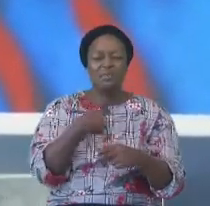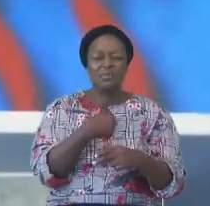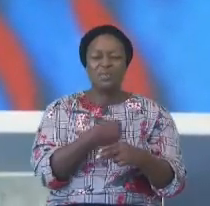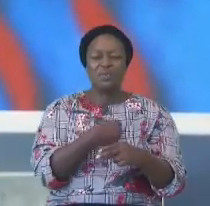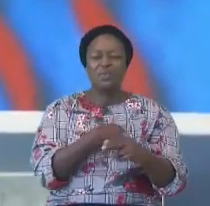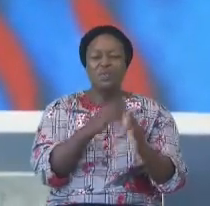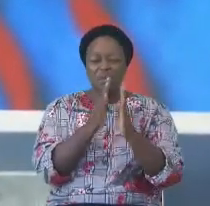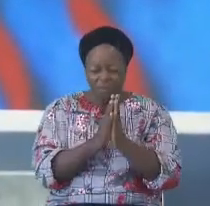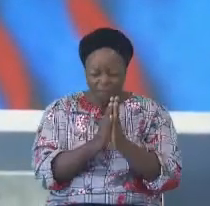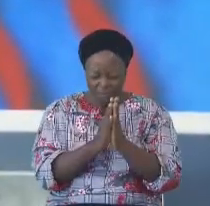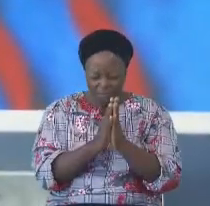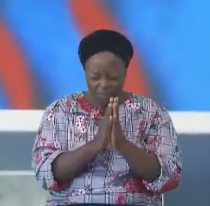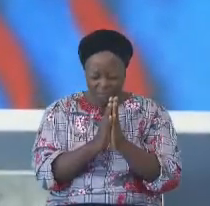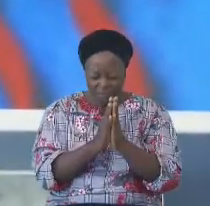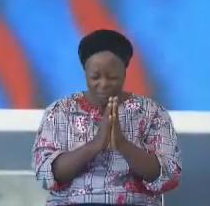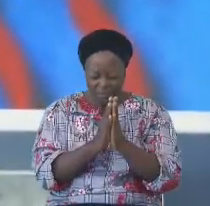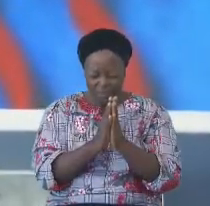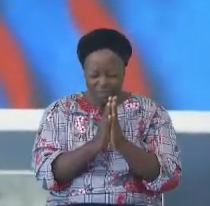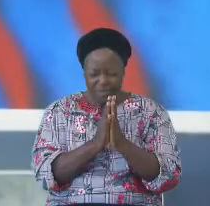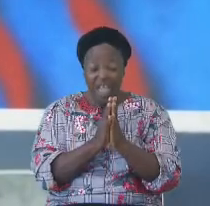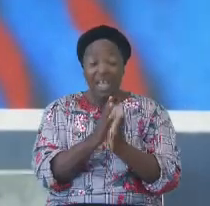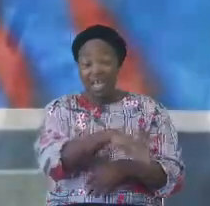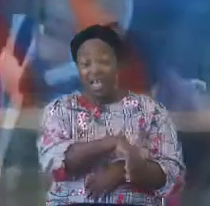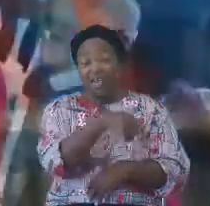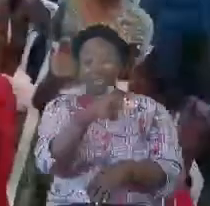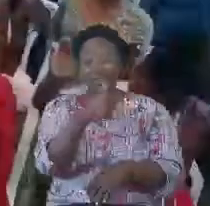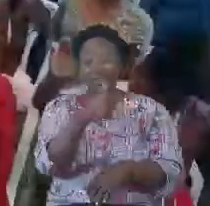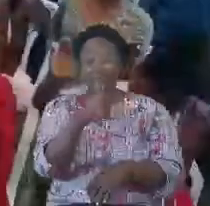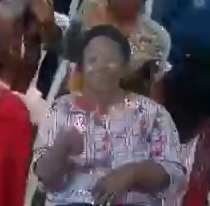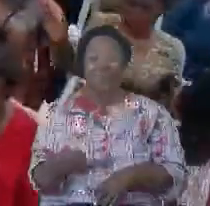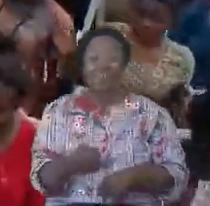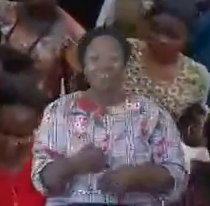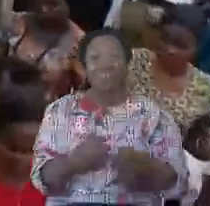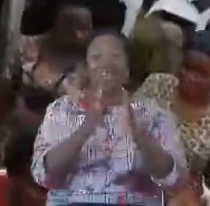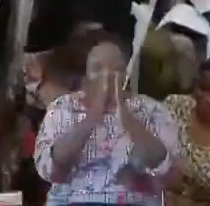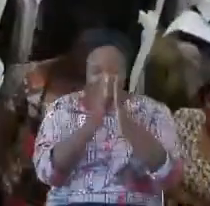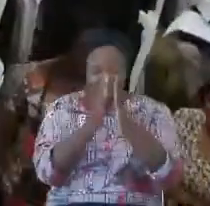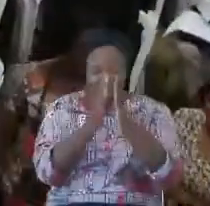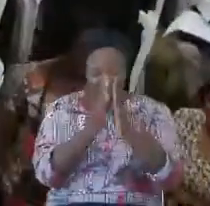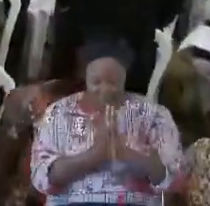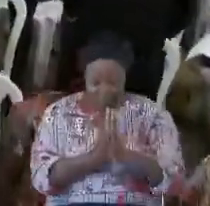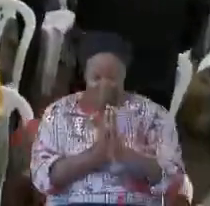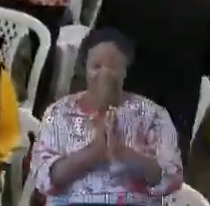you have answered. In Jesus' name we pray.